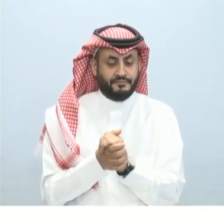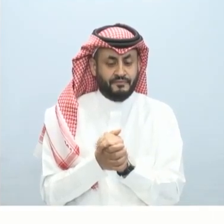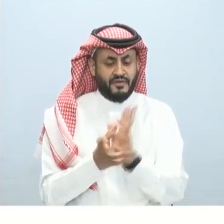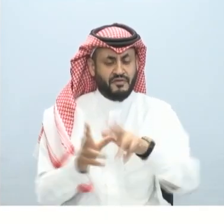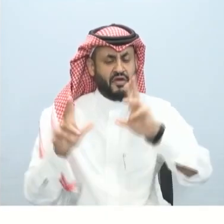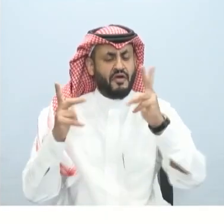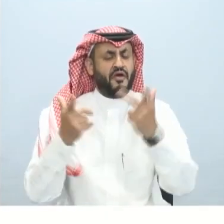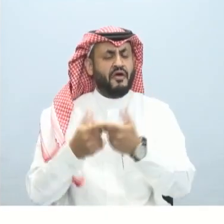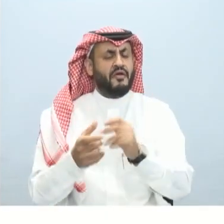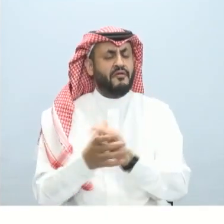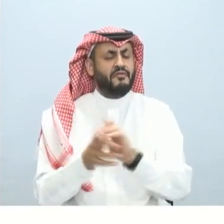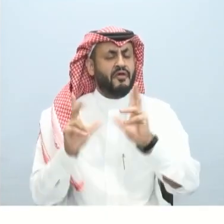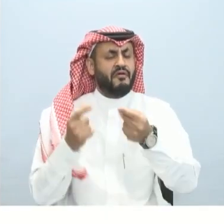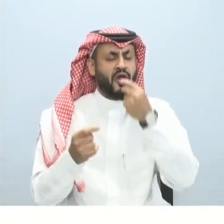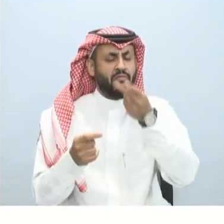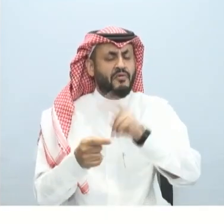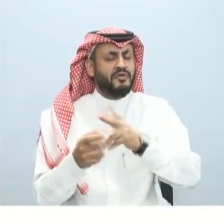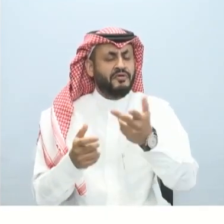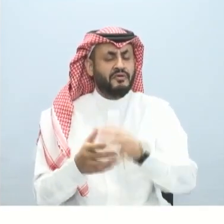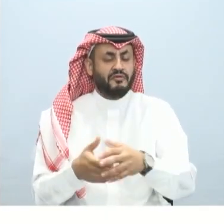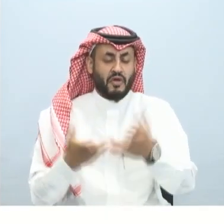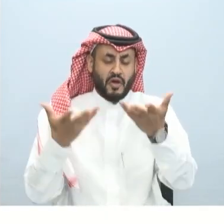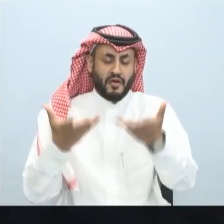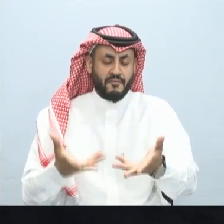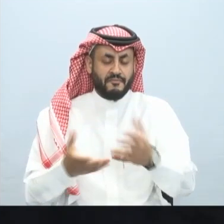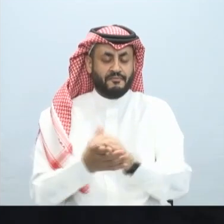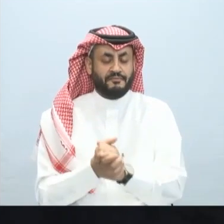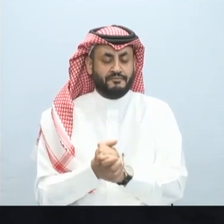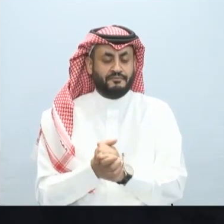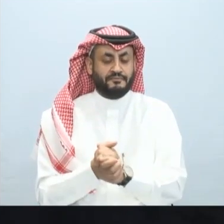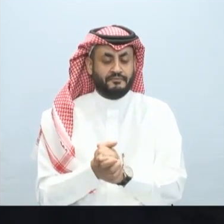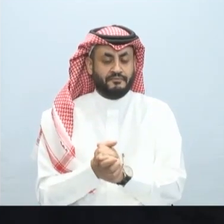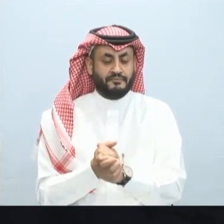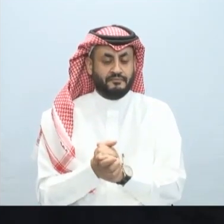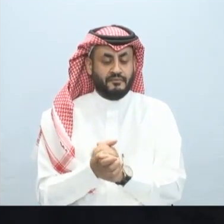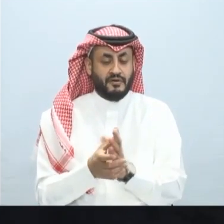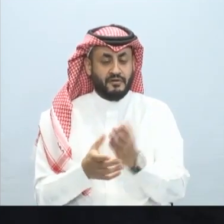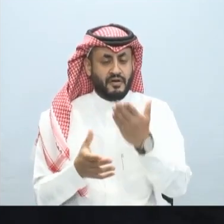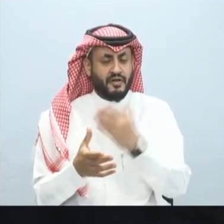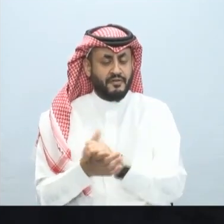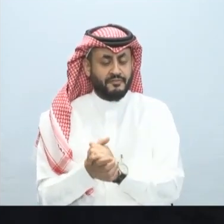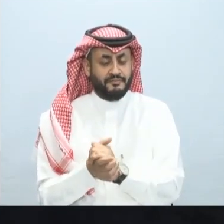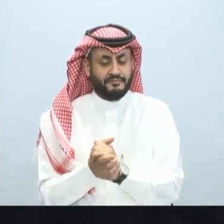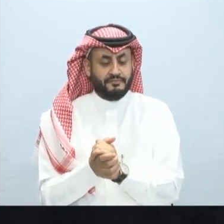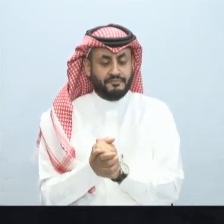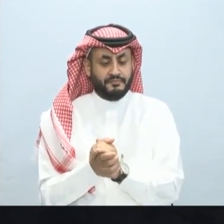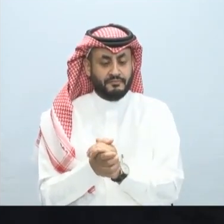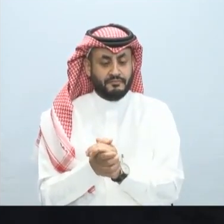of eating more is getting heavy. So when you get heavy, this is just a result of eating